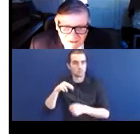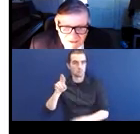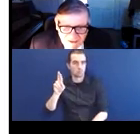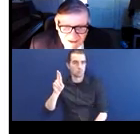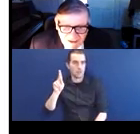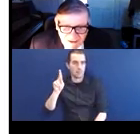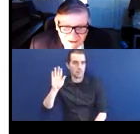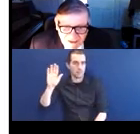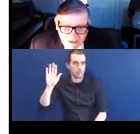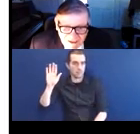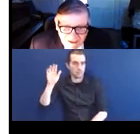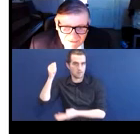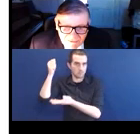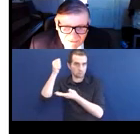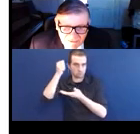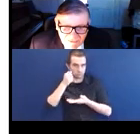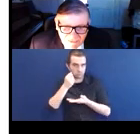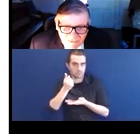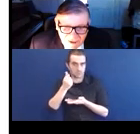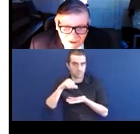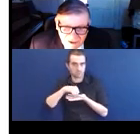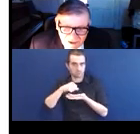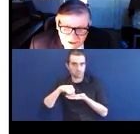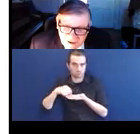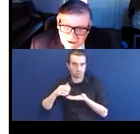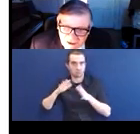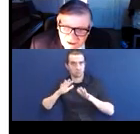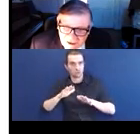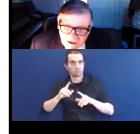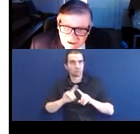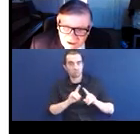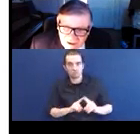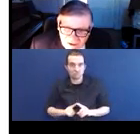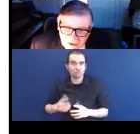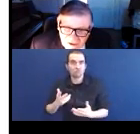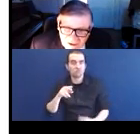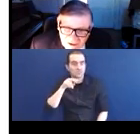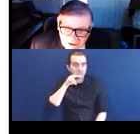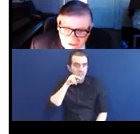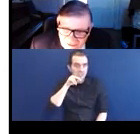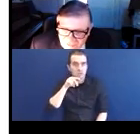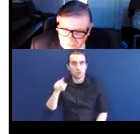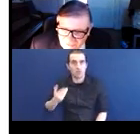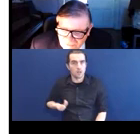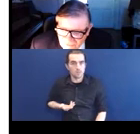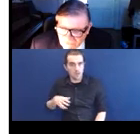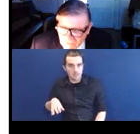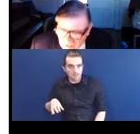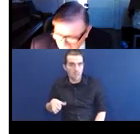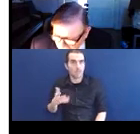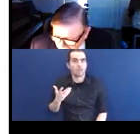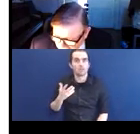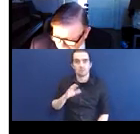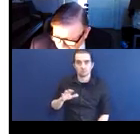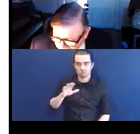or access formal wage employment. I'm so happy to be here today. Thank you, Elizabeth. To start us off, I